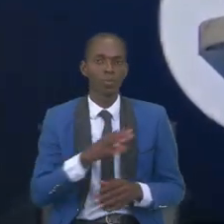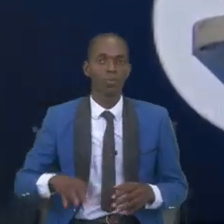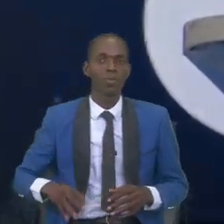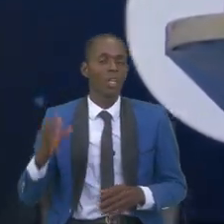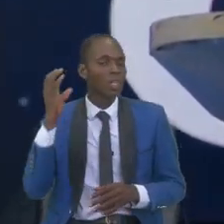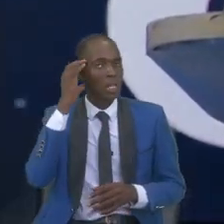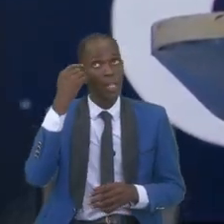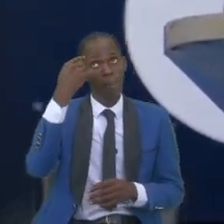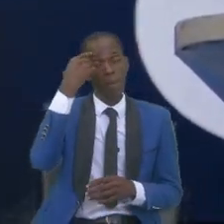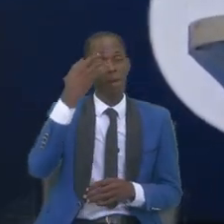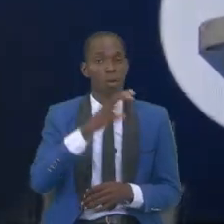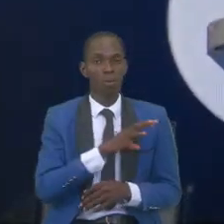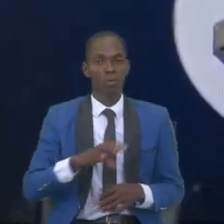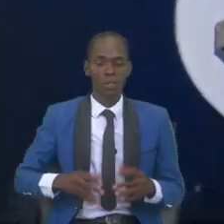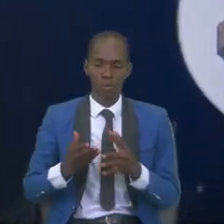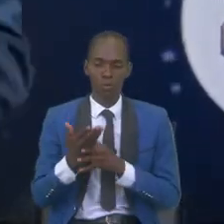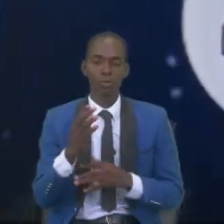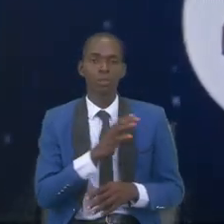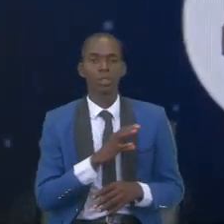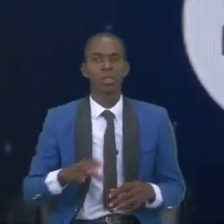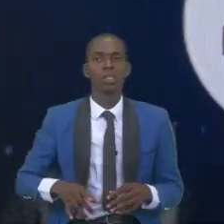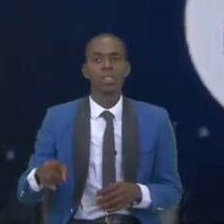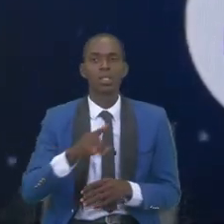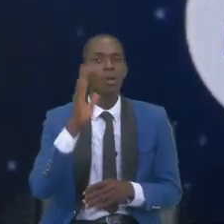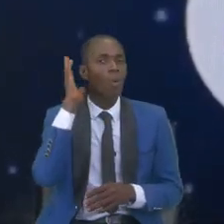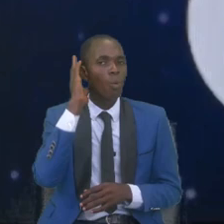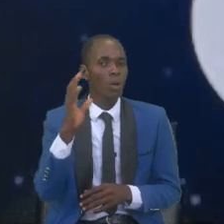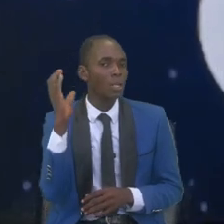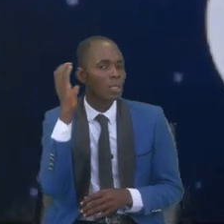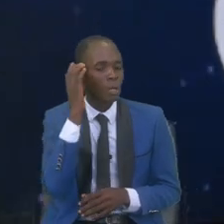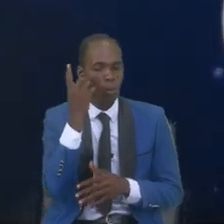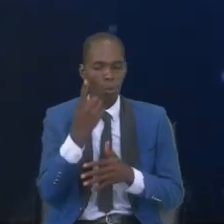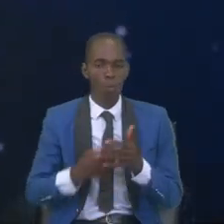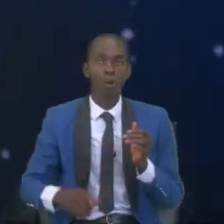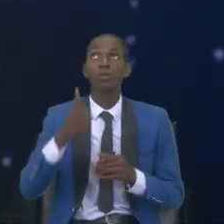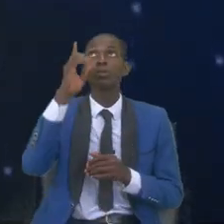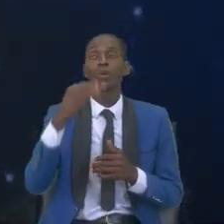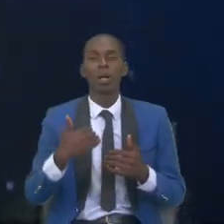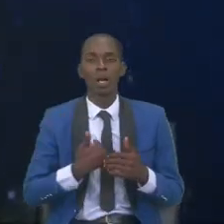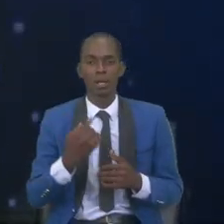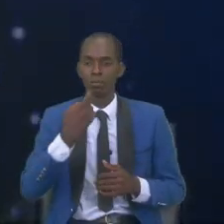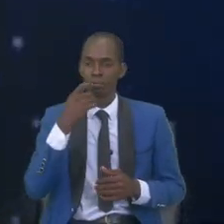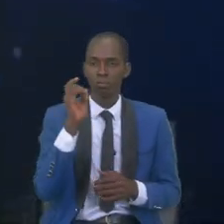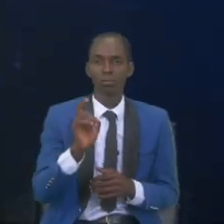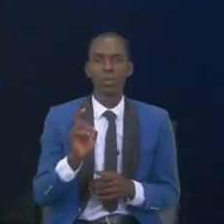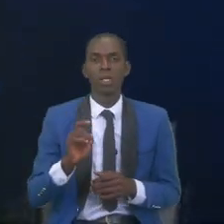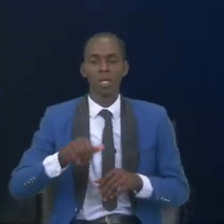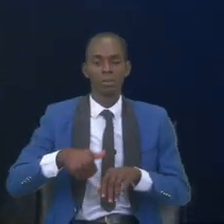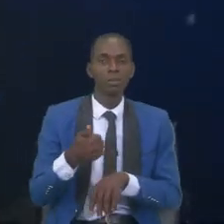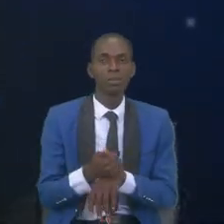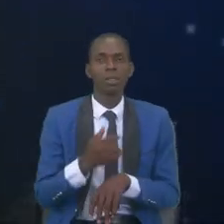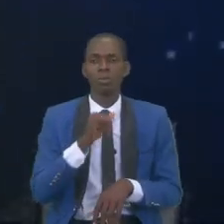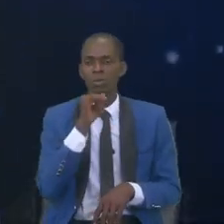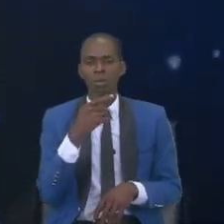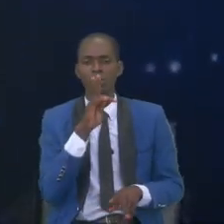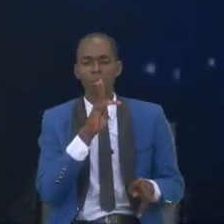of God coming through Christ. They'll hear what God has ordained. There'll not be people who will say, I don't want to hear.